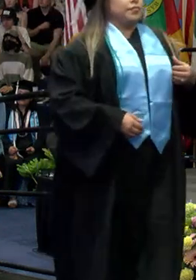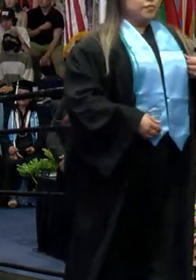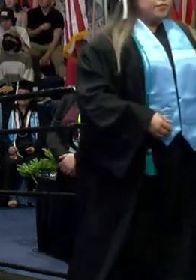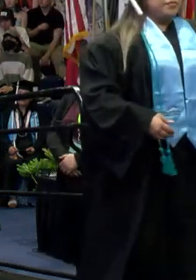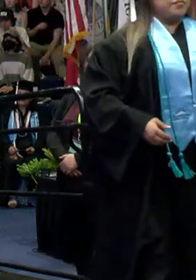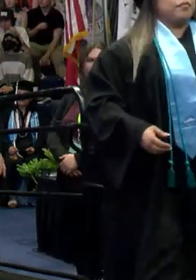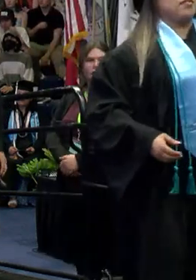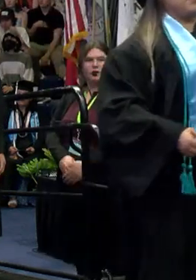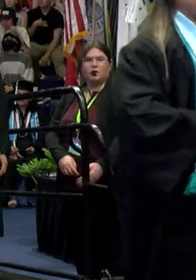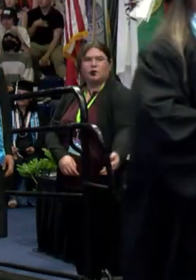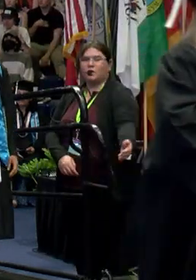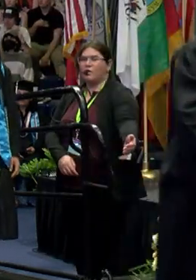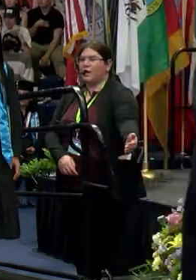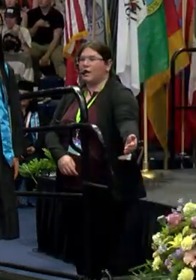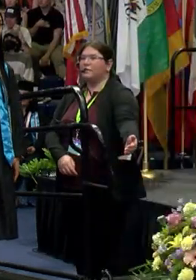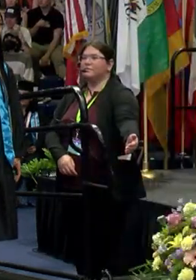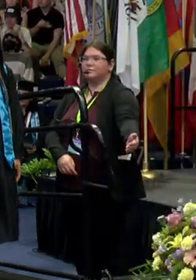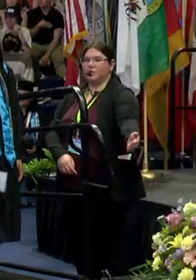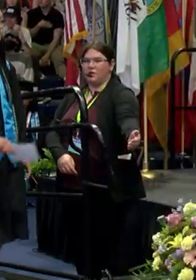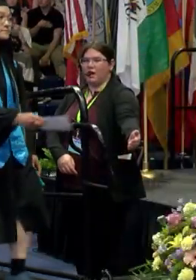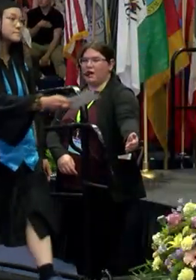Samantha Carrasco.